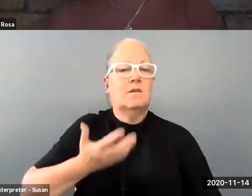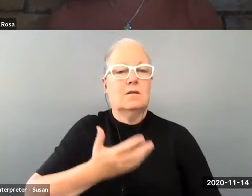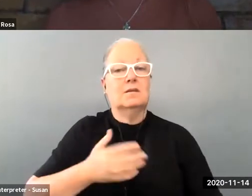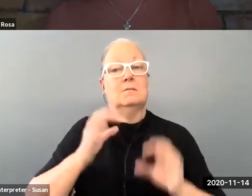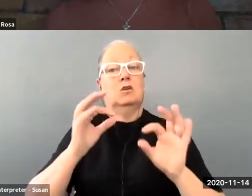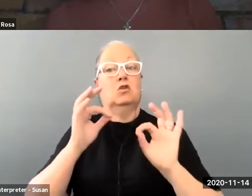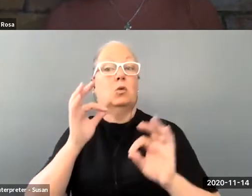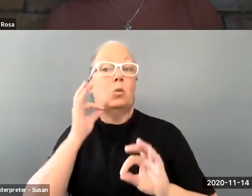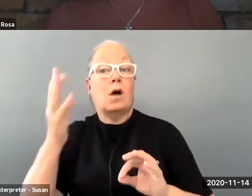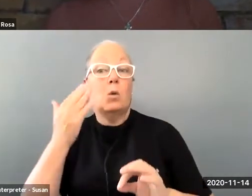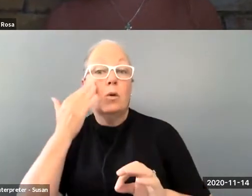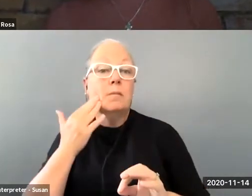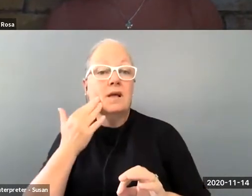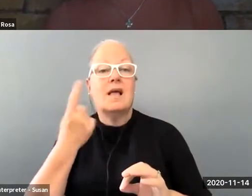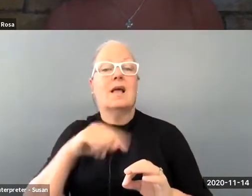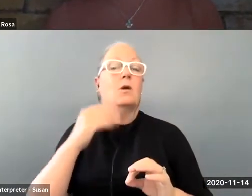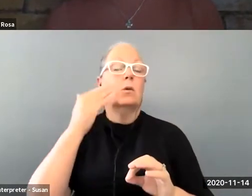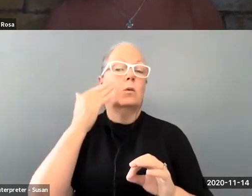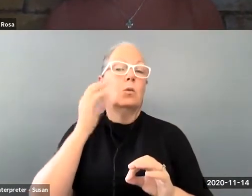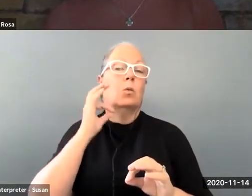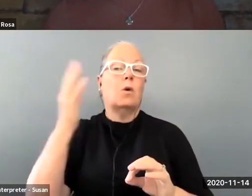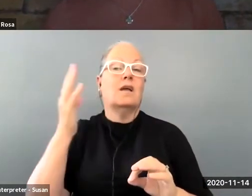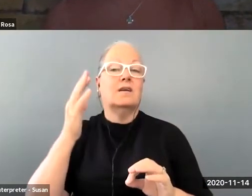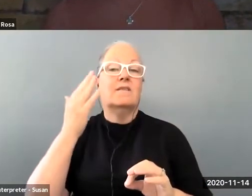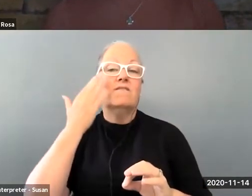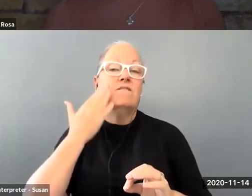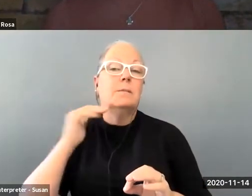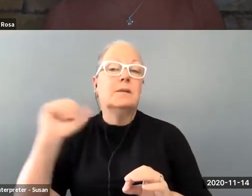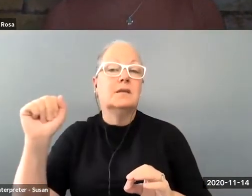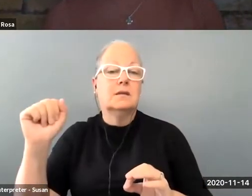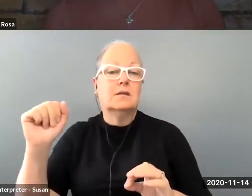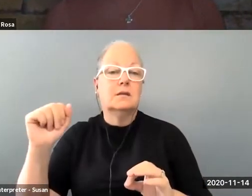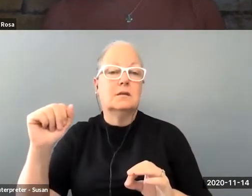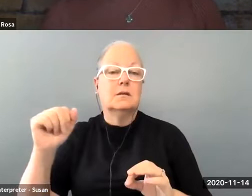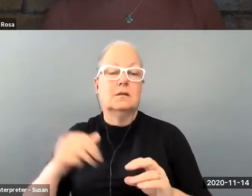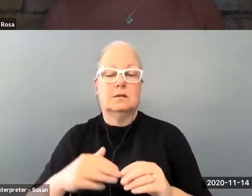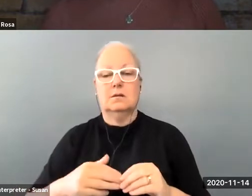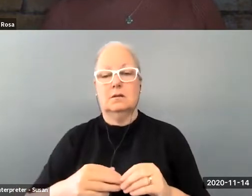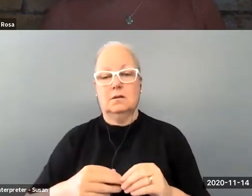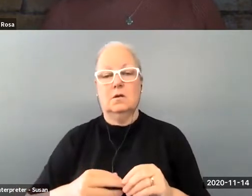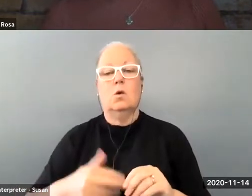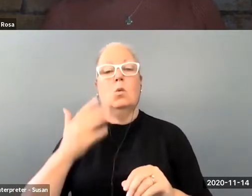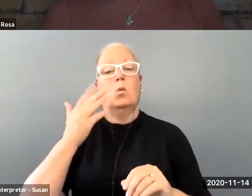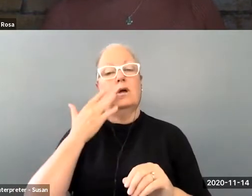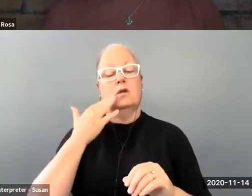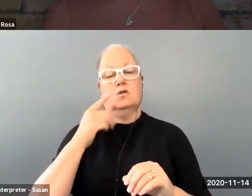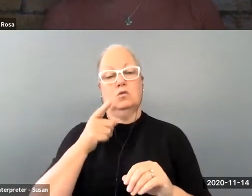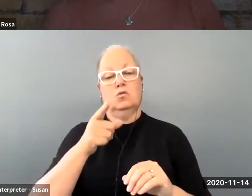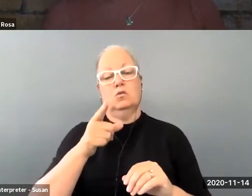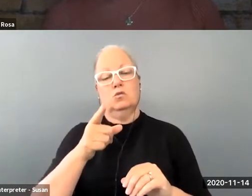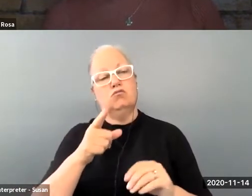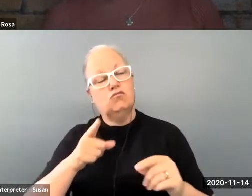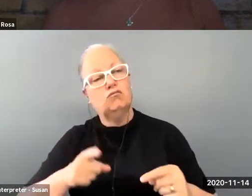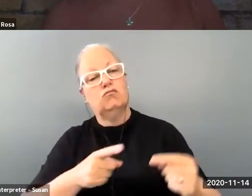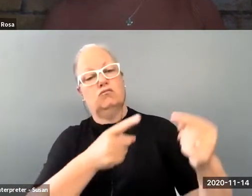women and white feminists. So I think when you've come up against some